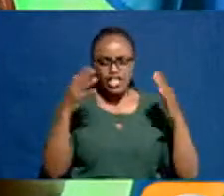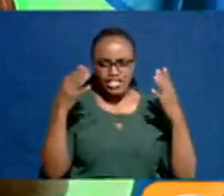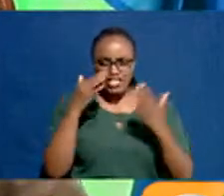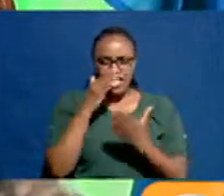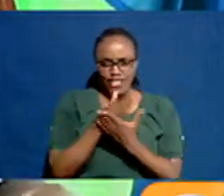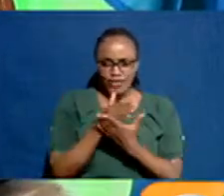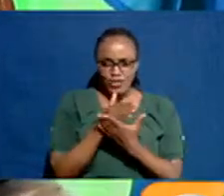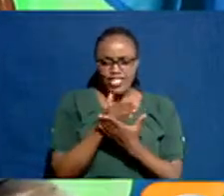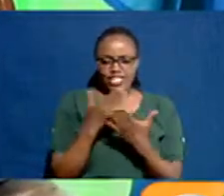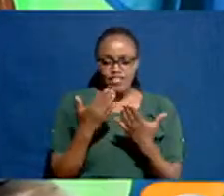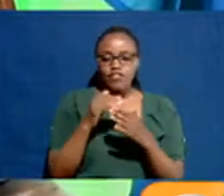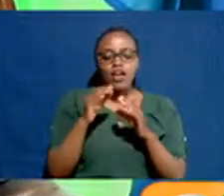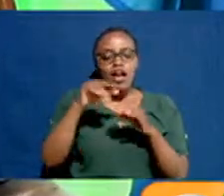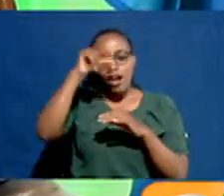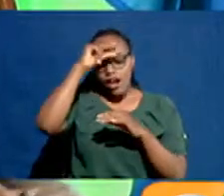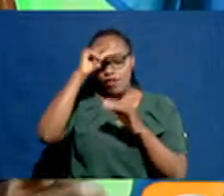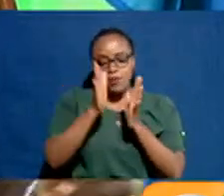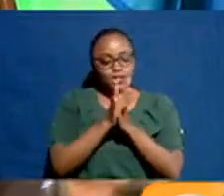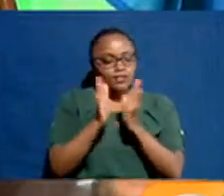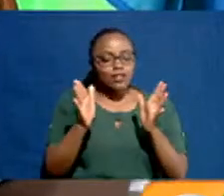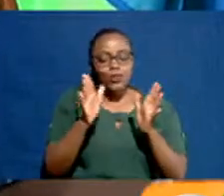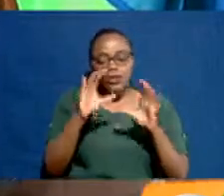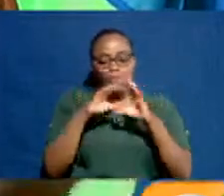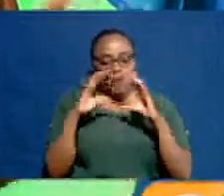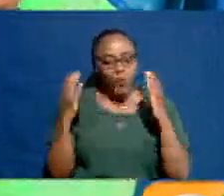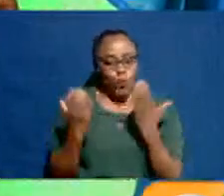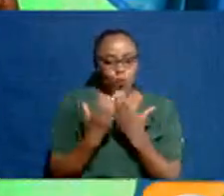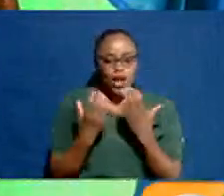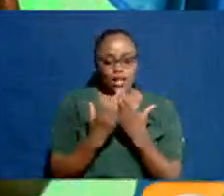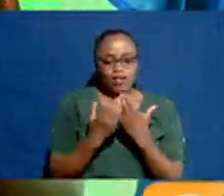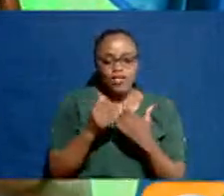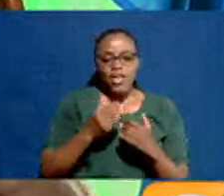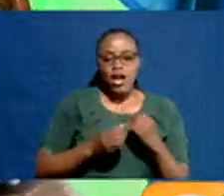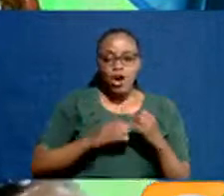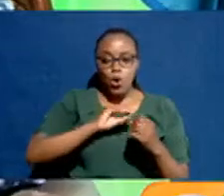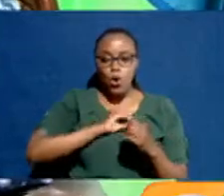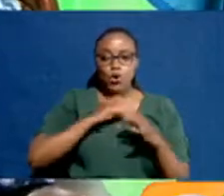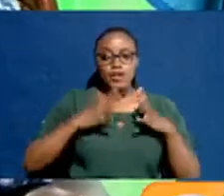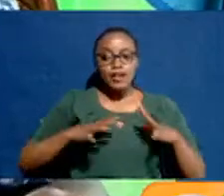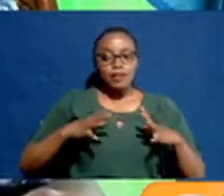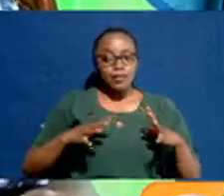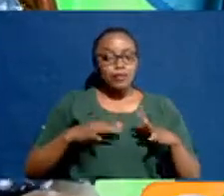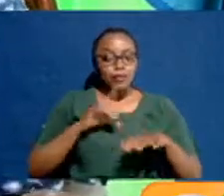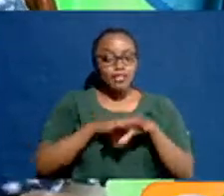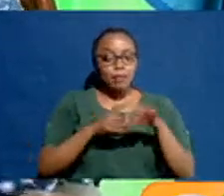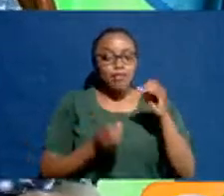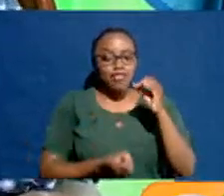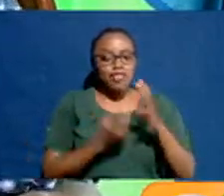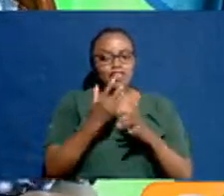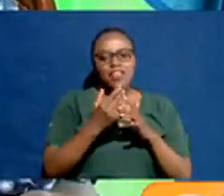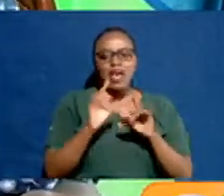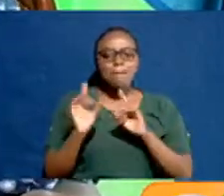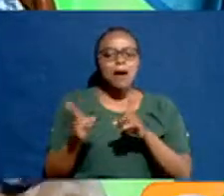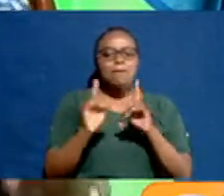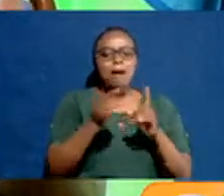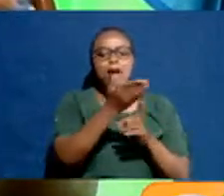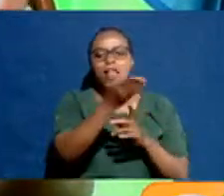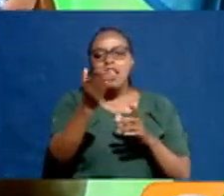Governments all over the world come with their own people when they form government. And they don't go to look outside there.